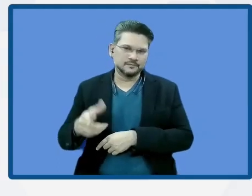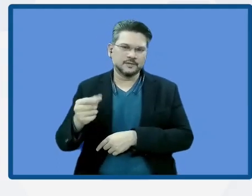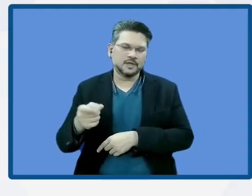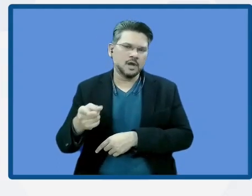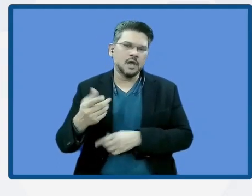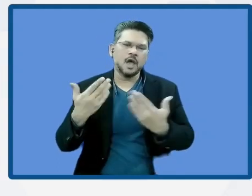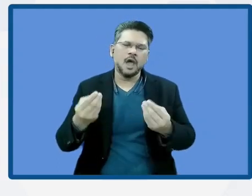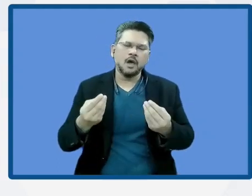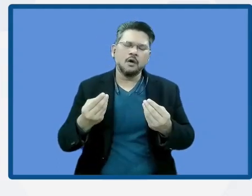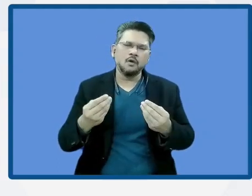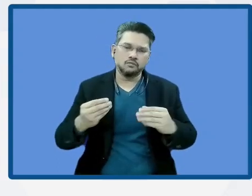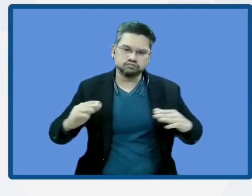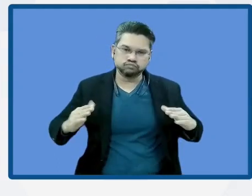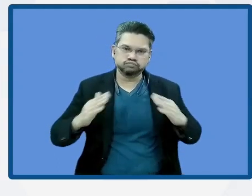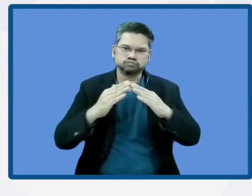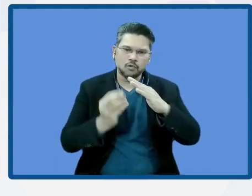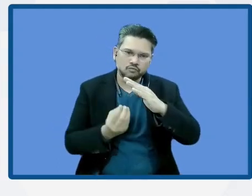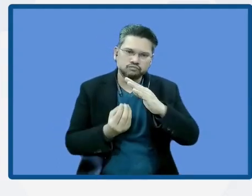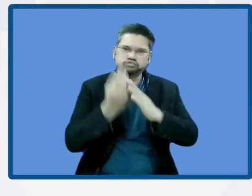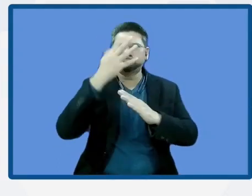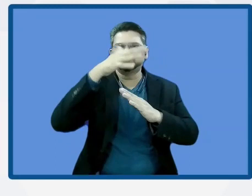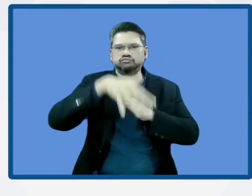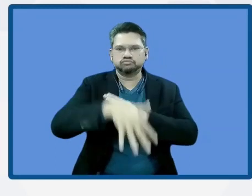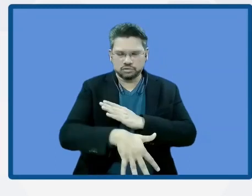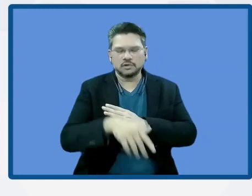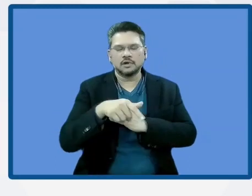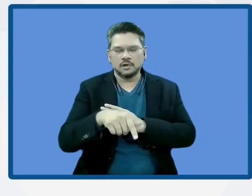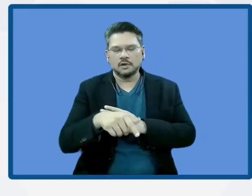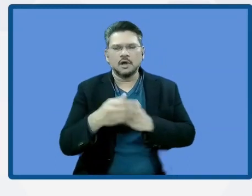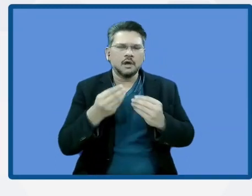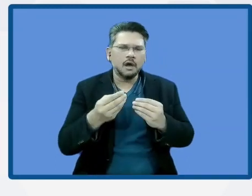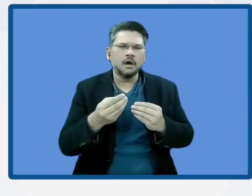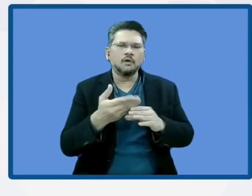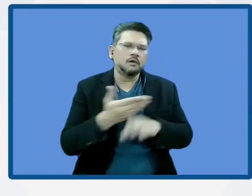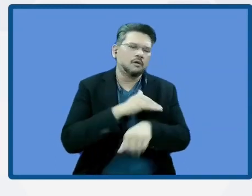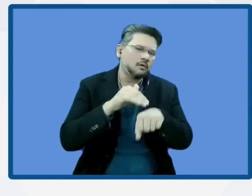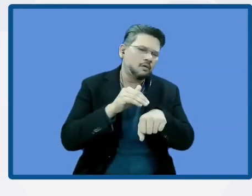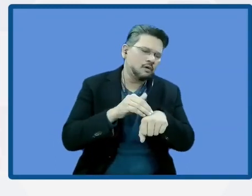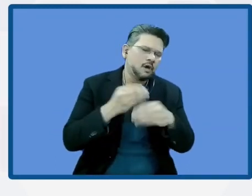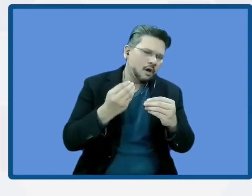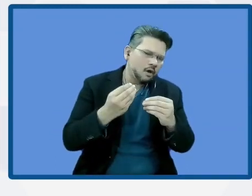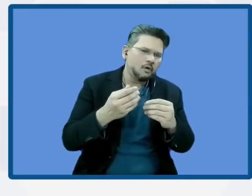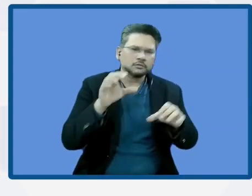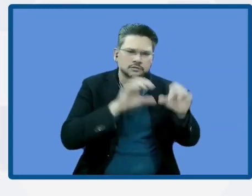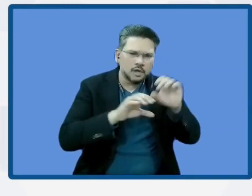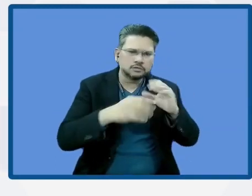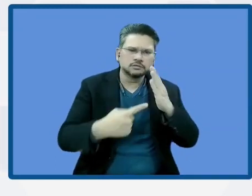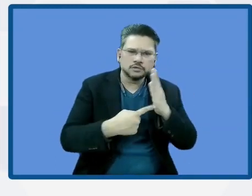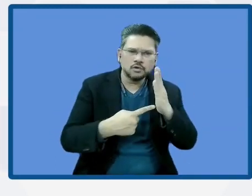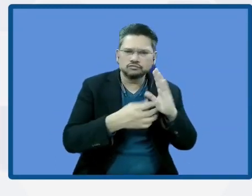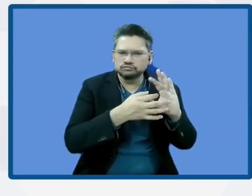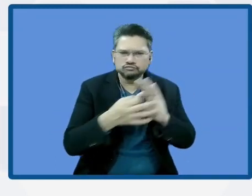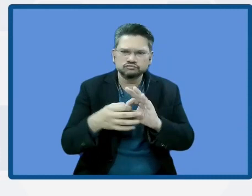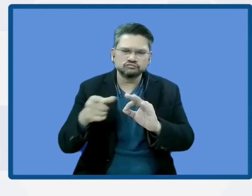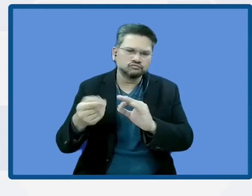Luis will be sharing the scientific and technological aspects of this and how these are very powerful